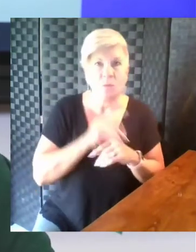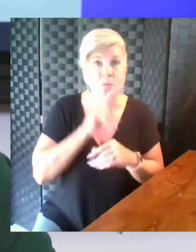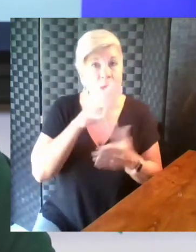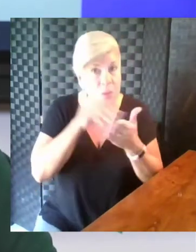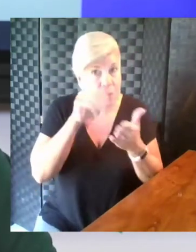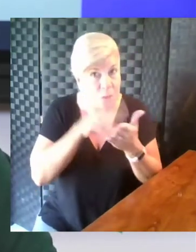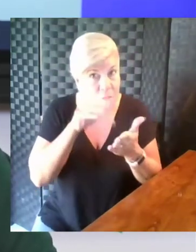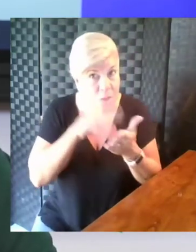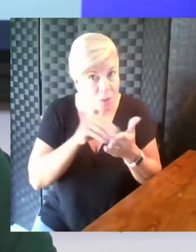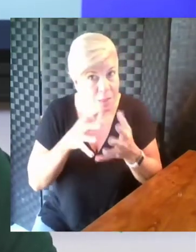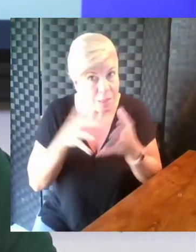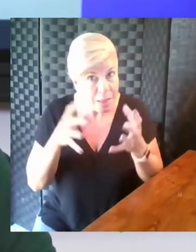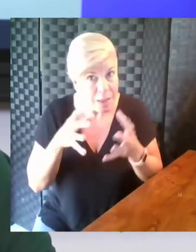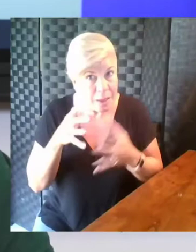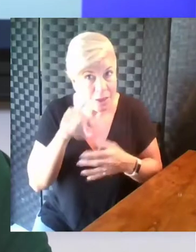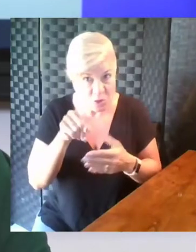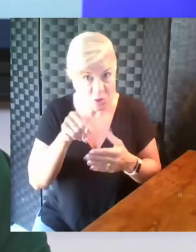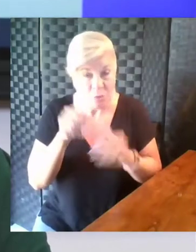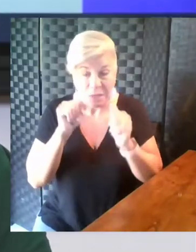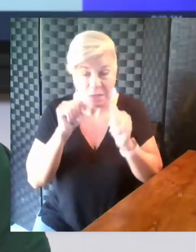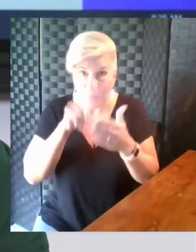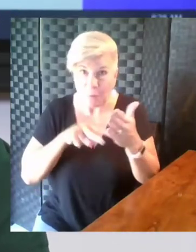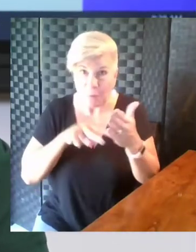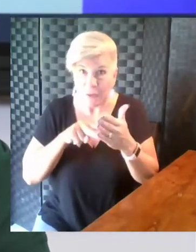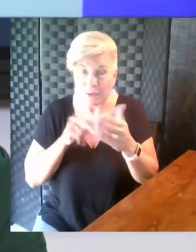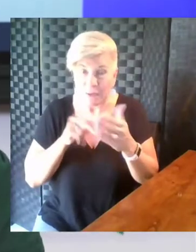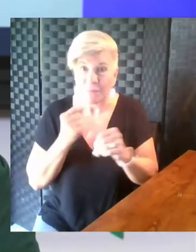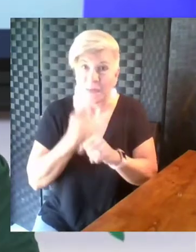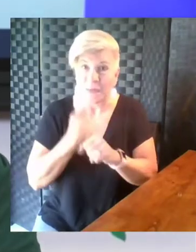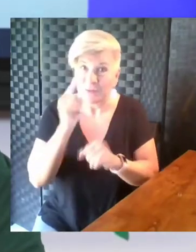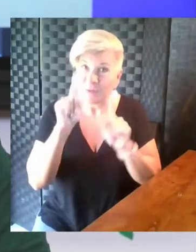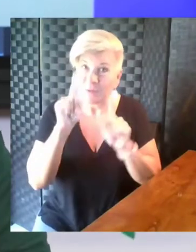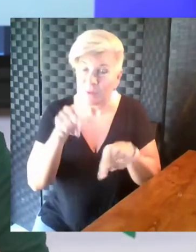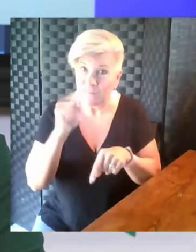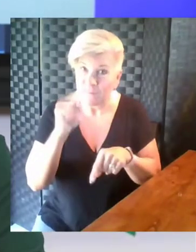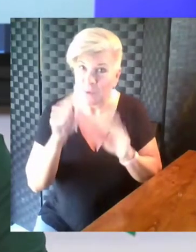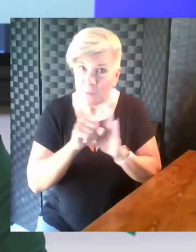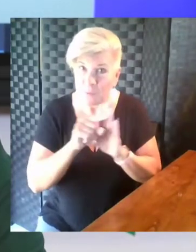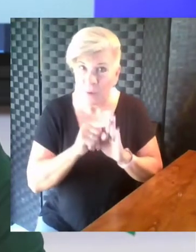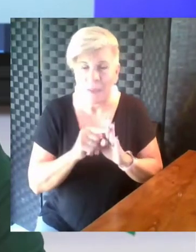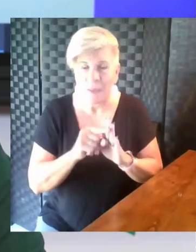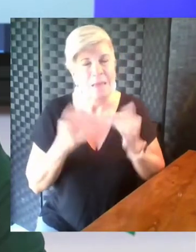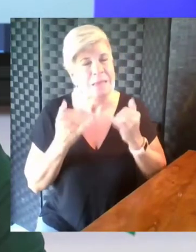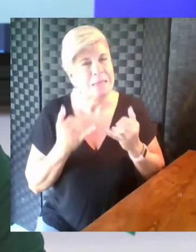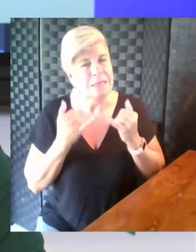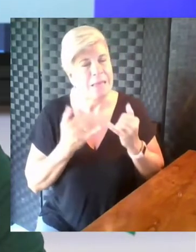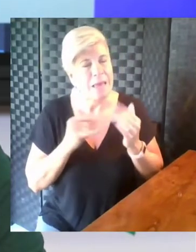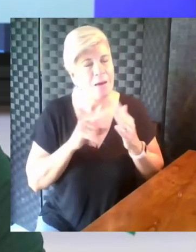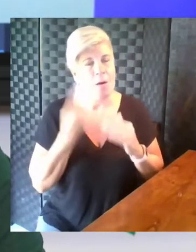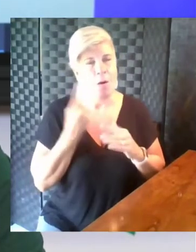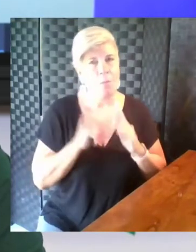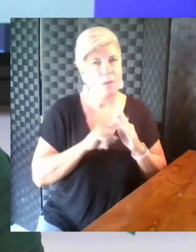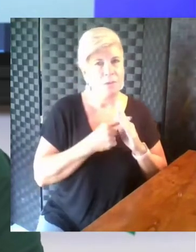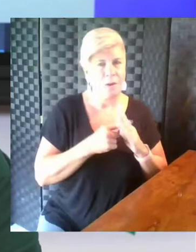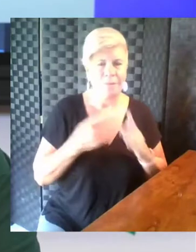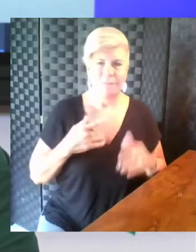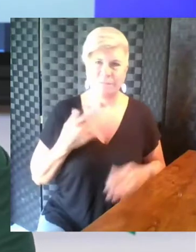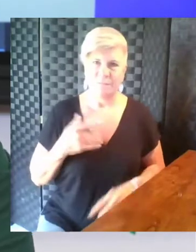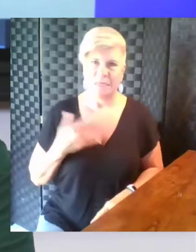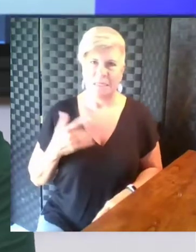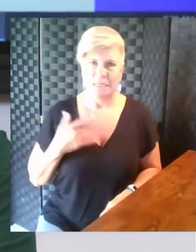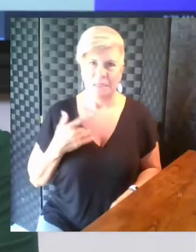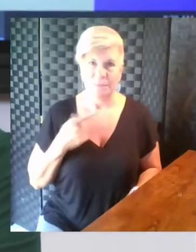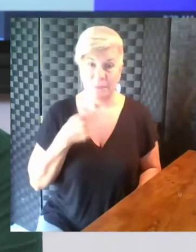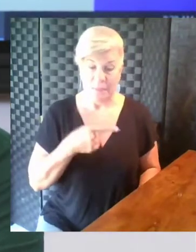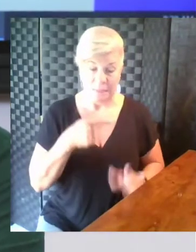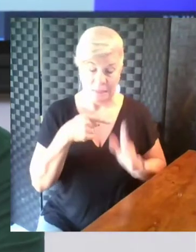learning on that because I want you to be able to read to enter first grade. But first, if you've watched my lessons, you know I'm always starting with how I'm feeling. And this